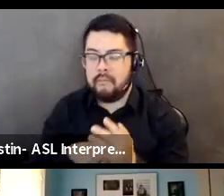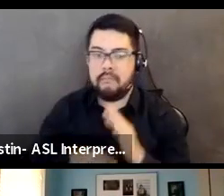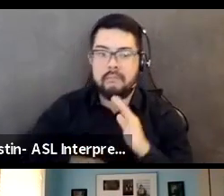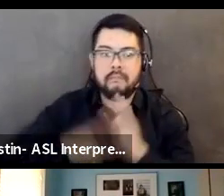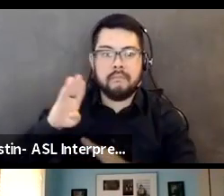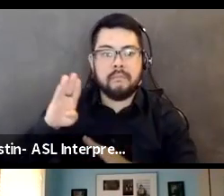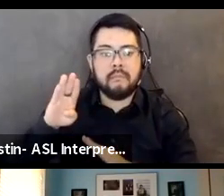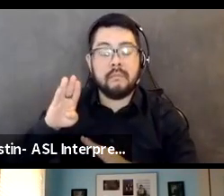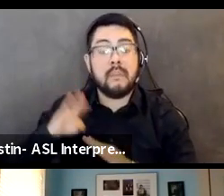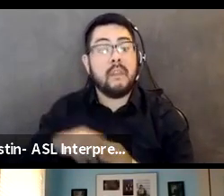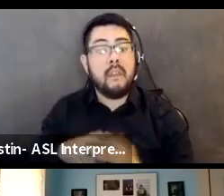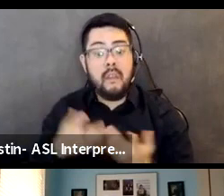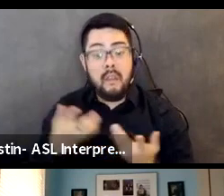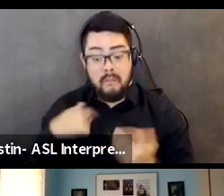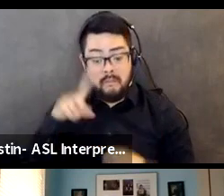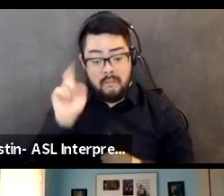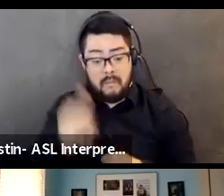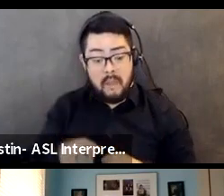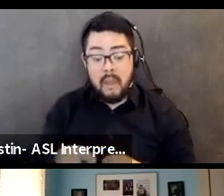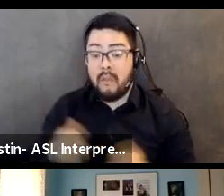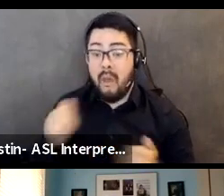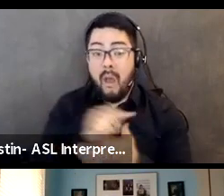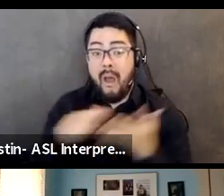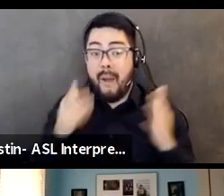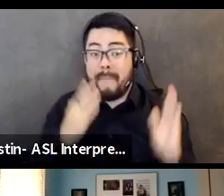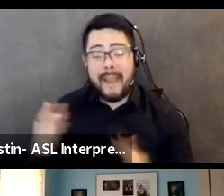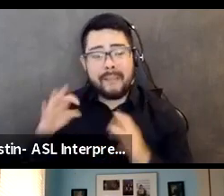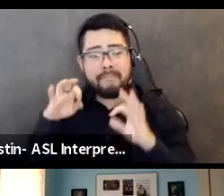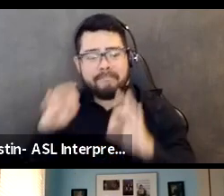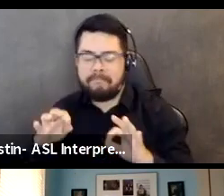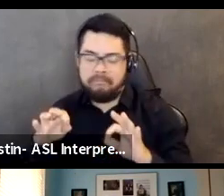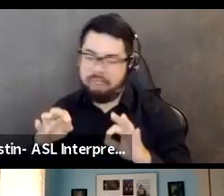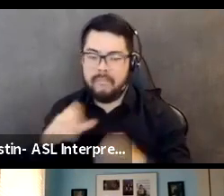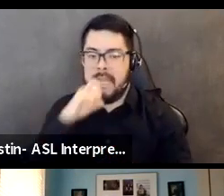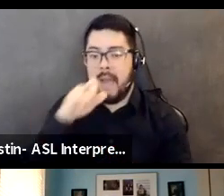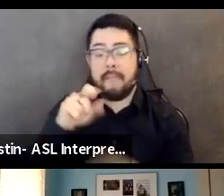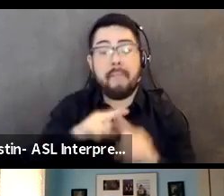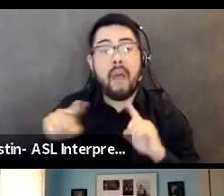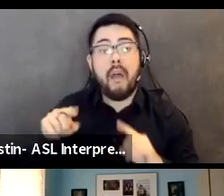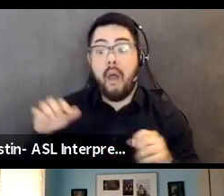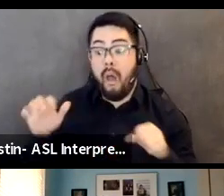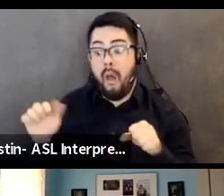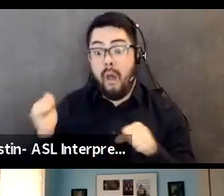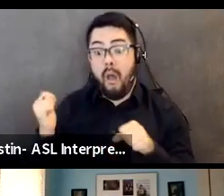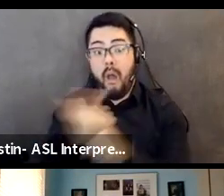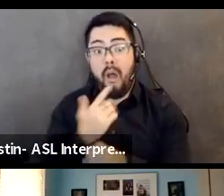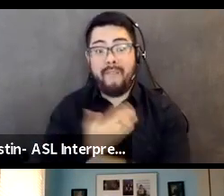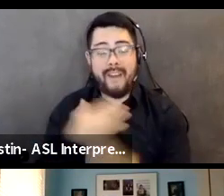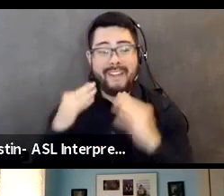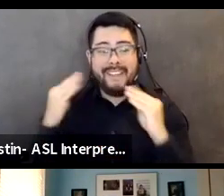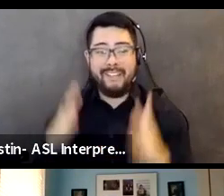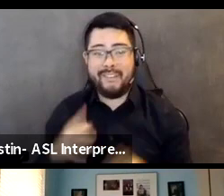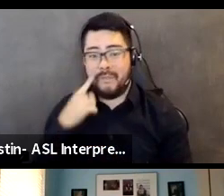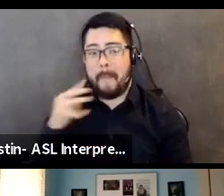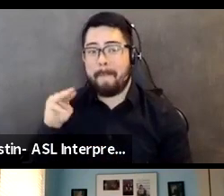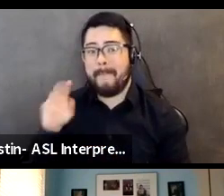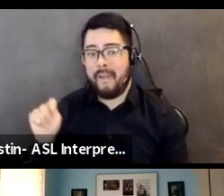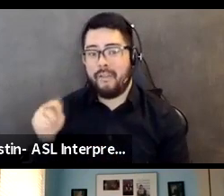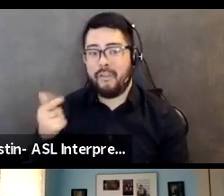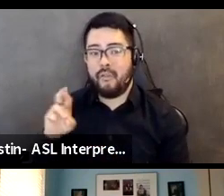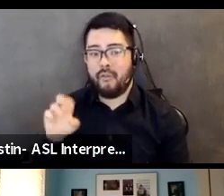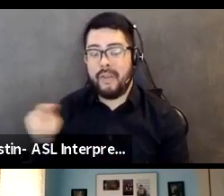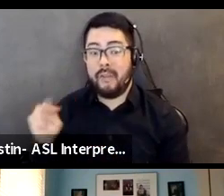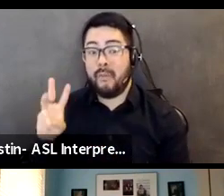any plan perfect absolutely not but a hundred percent of our teachers at mount greenwood and 93 percent of our